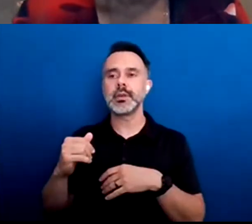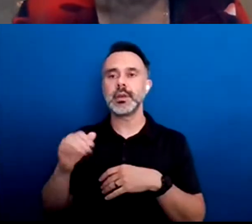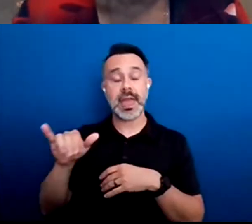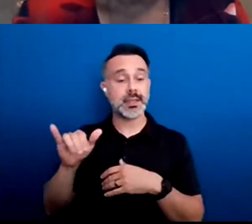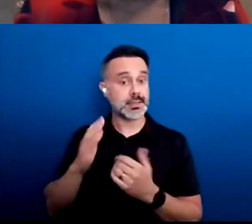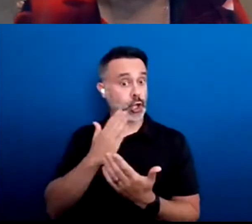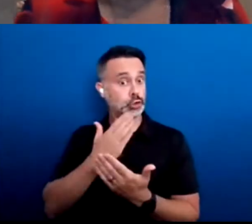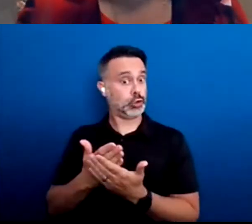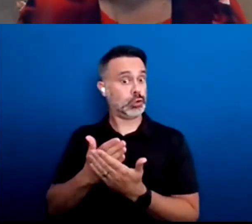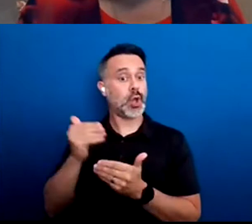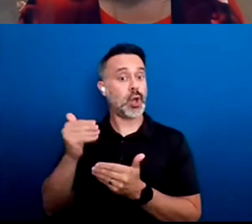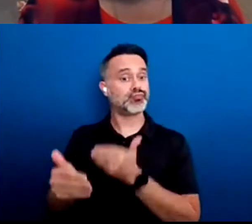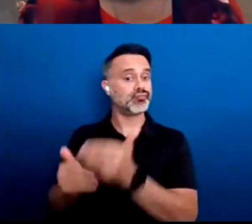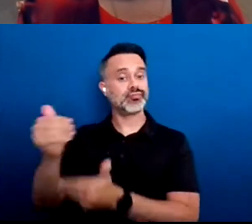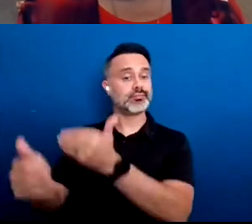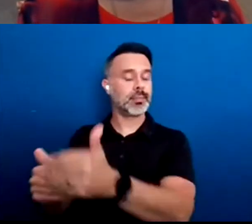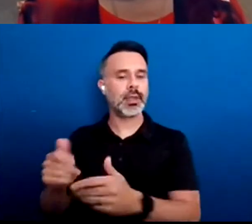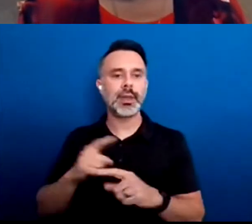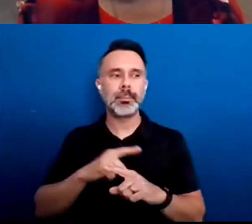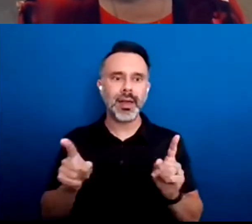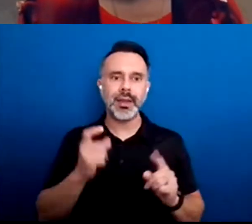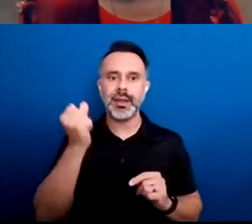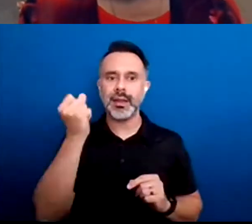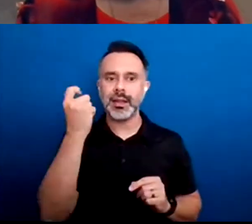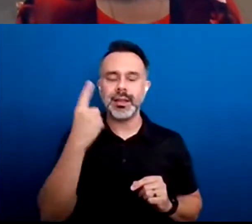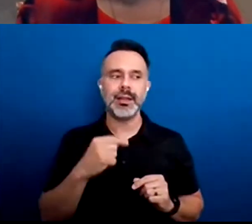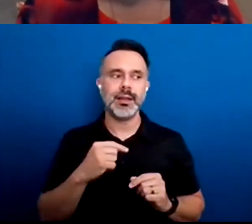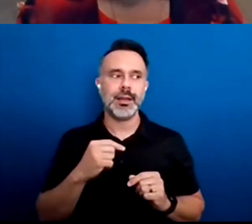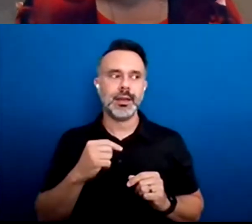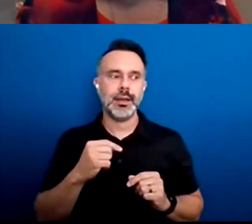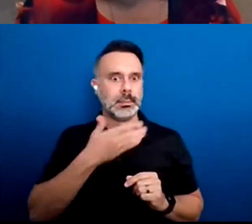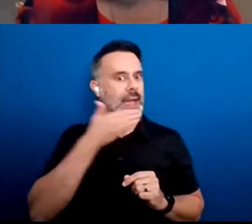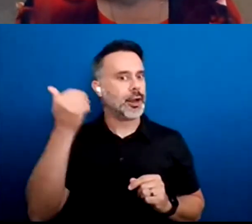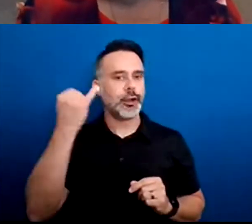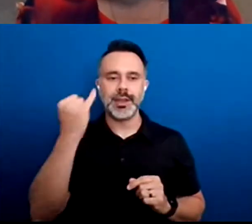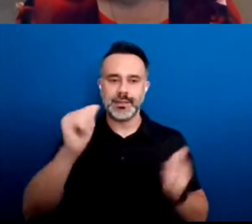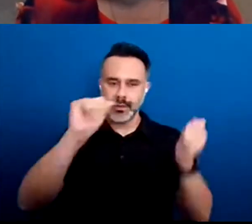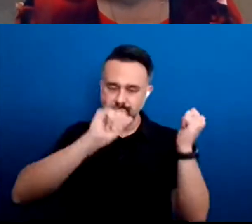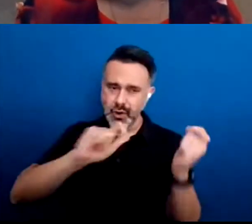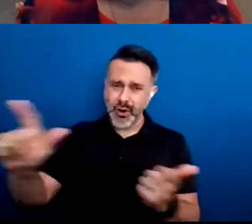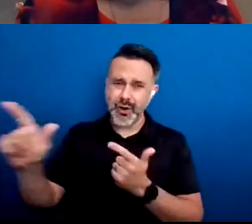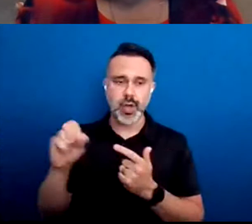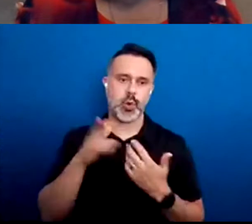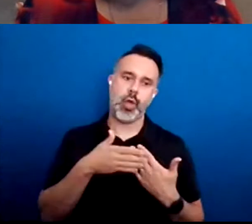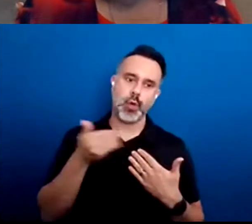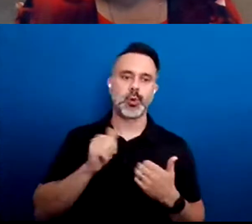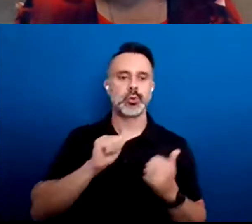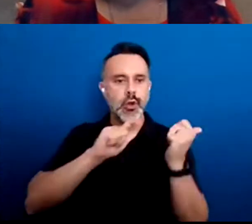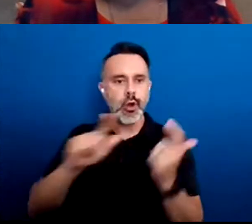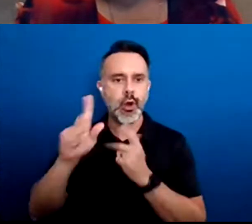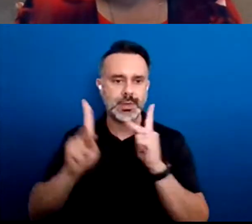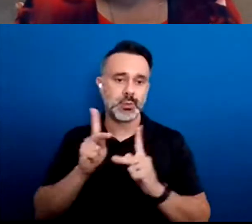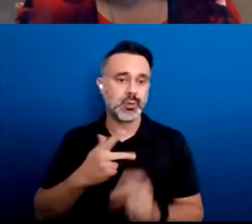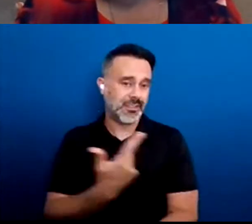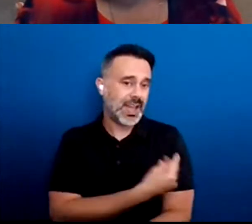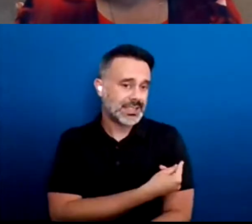when everybody, or at least when nearly everybody, is vaccinated. And for both the